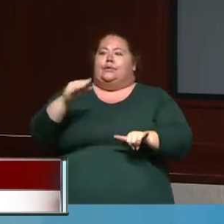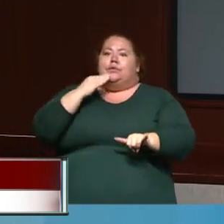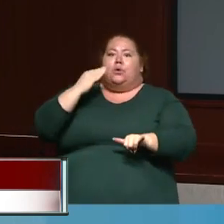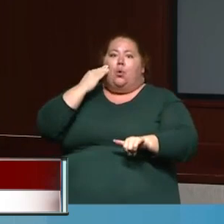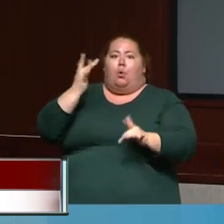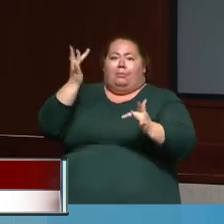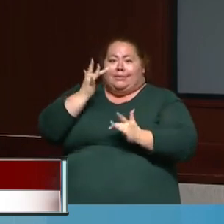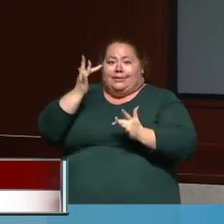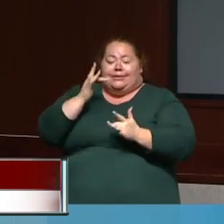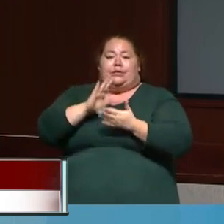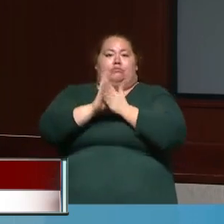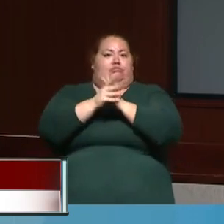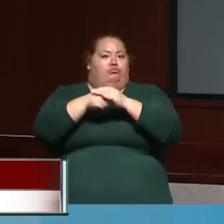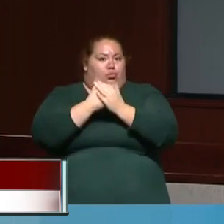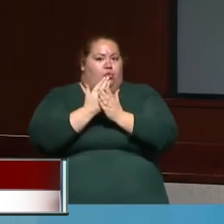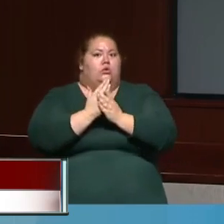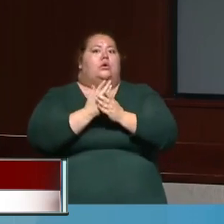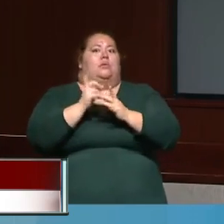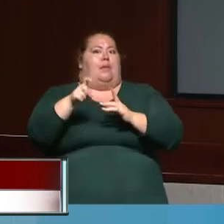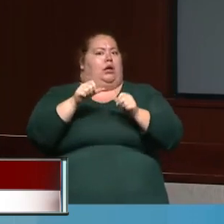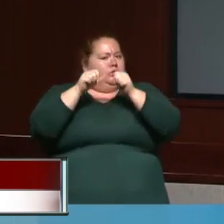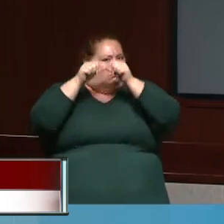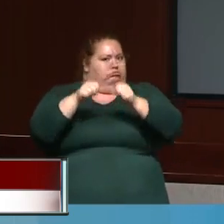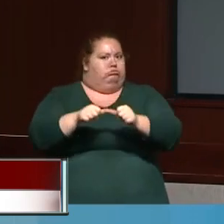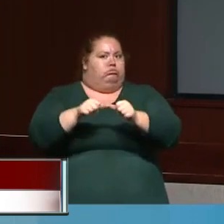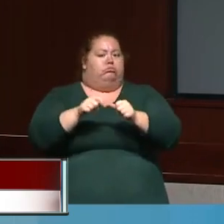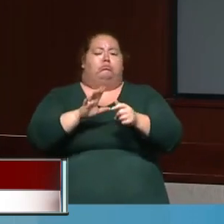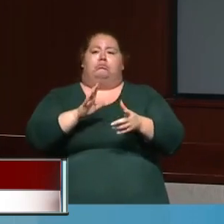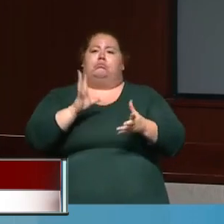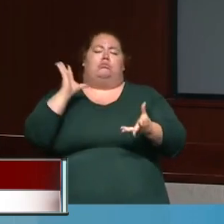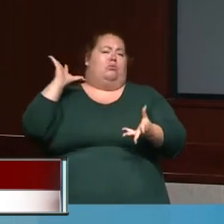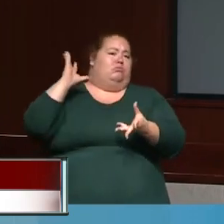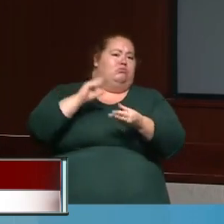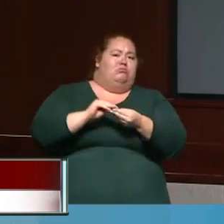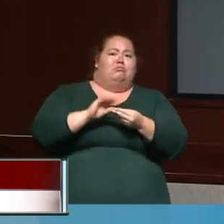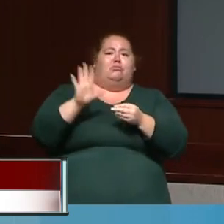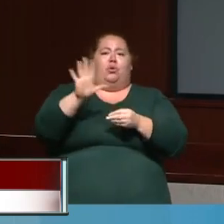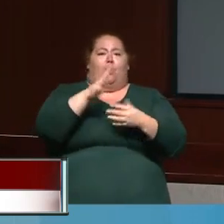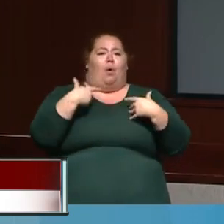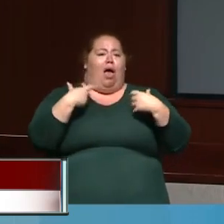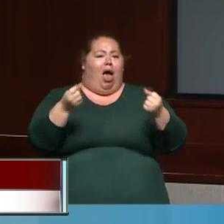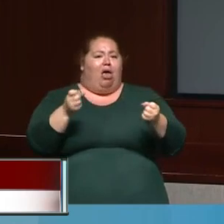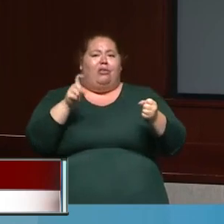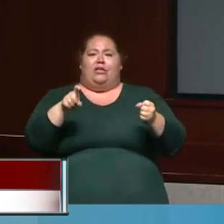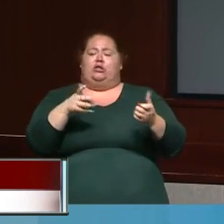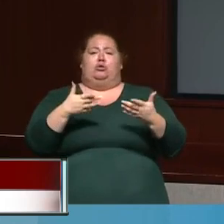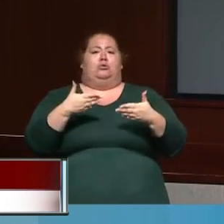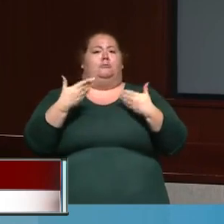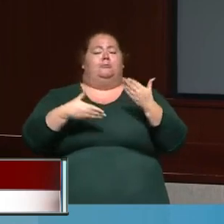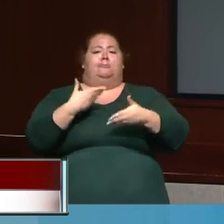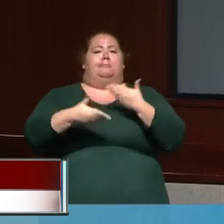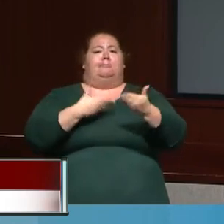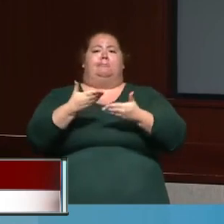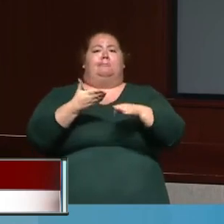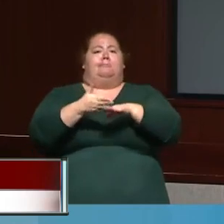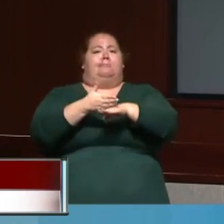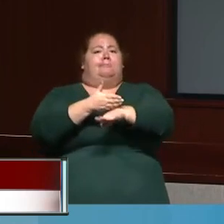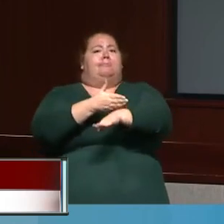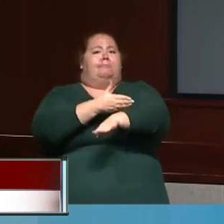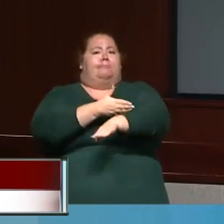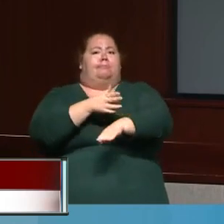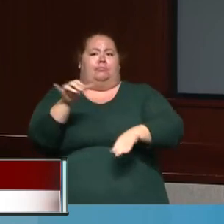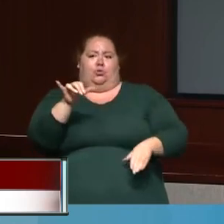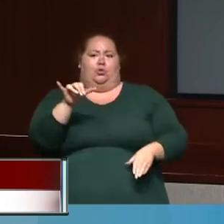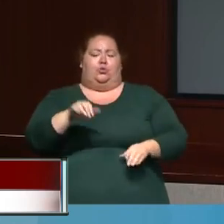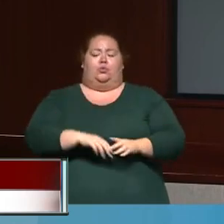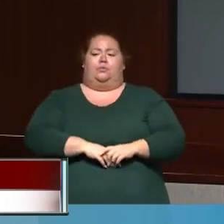hand hygiene, but we must also keep our overall health as good as possible. As the COVID death data revealed,